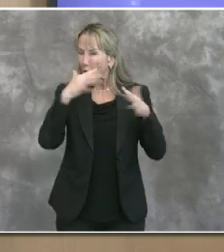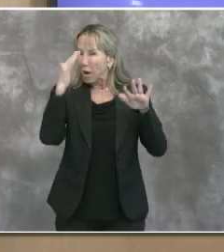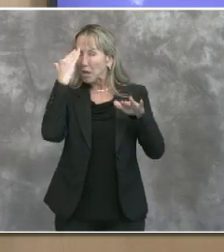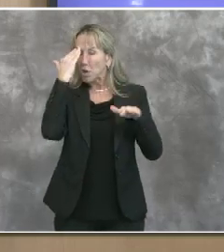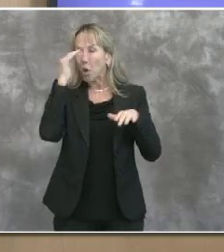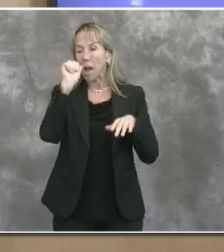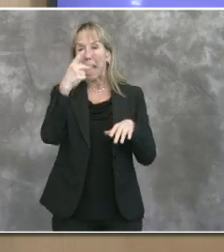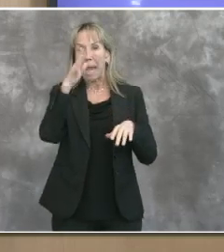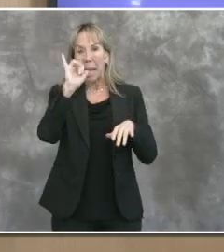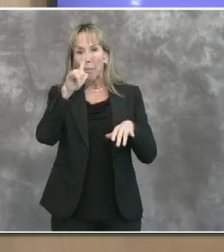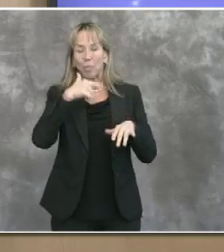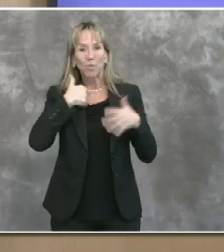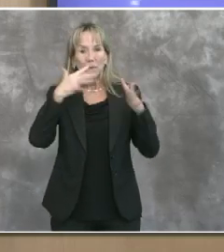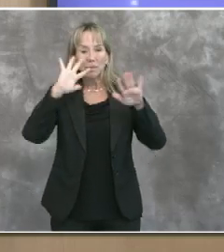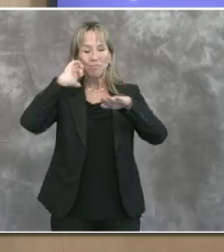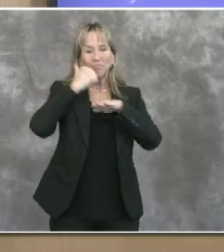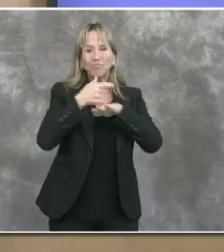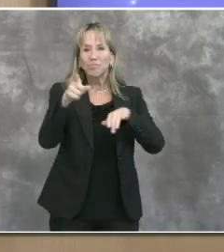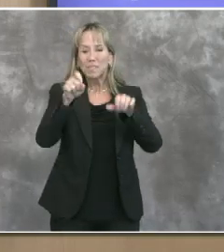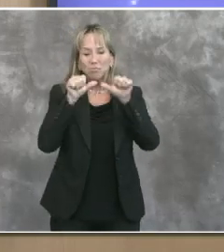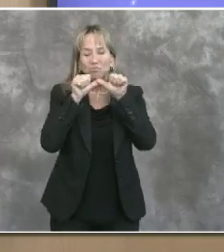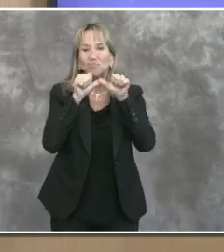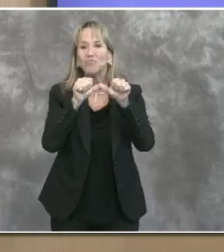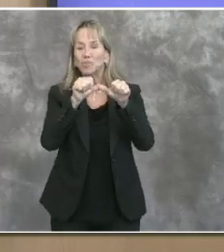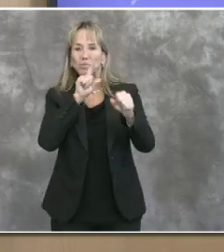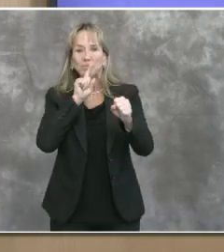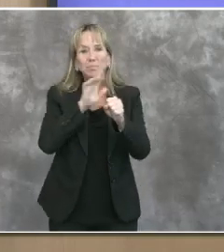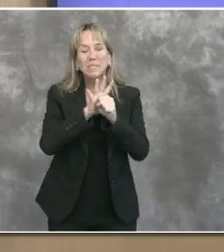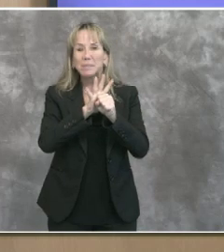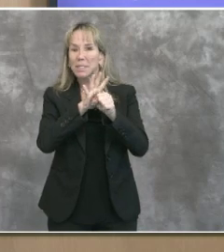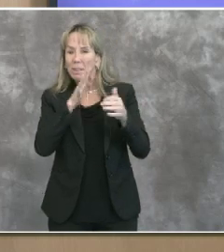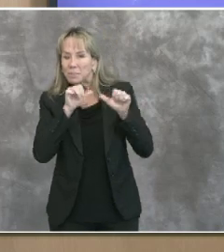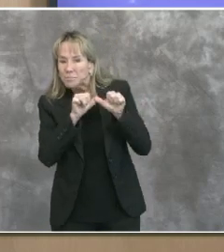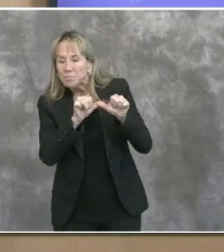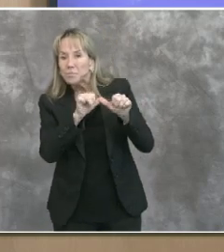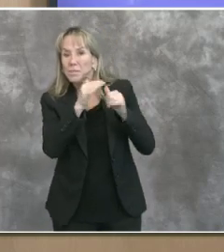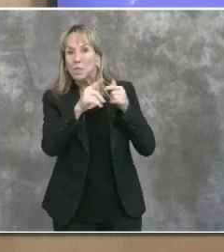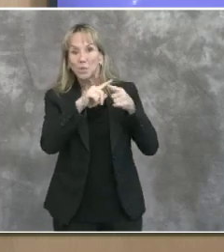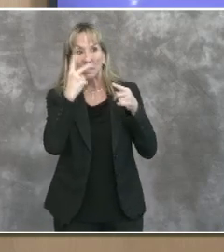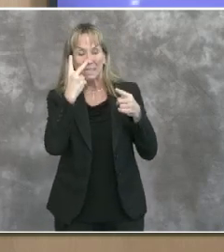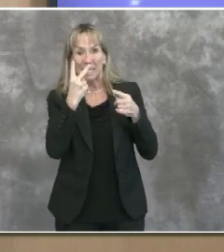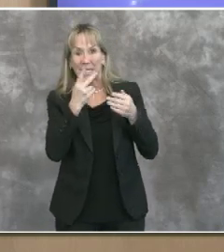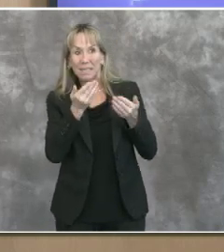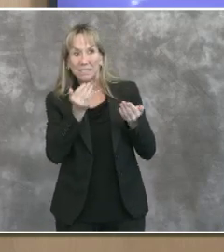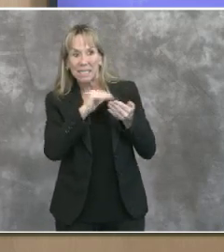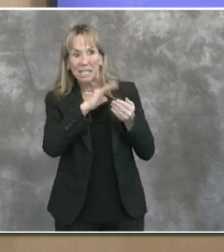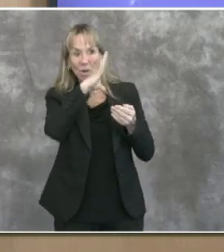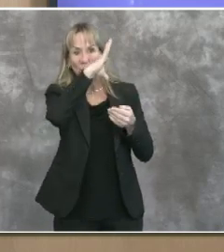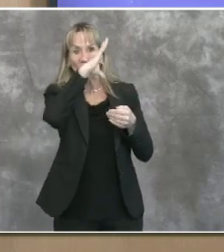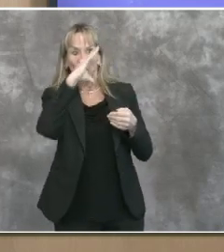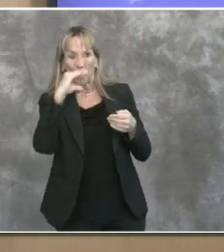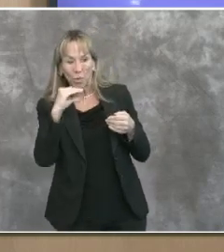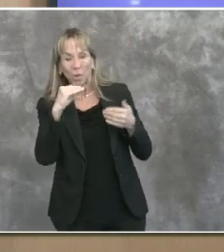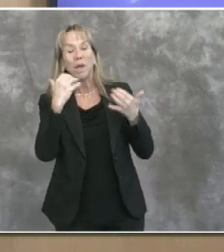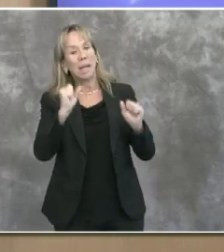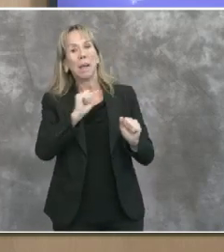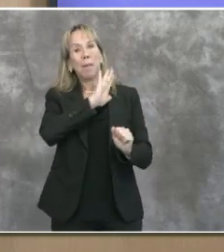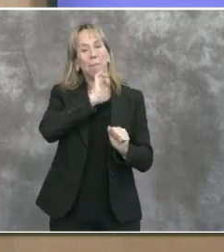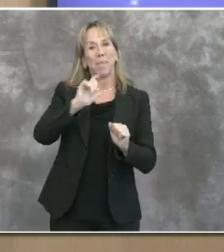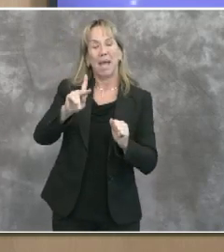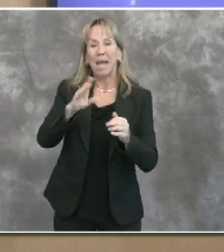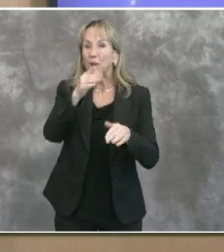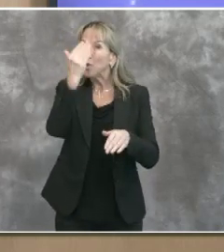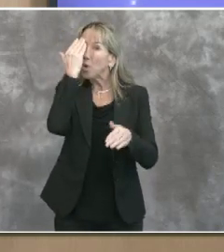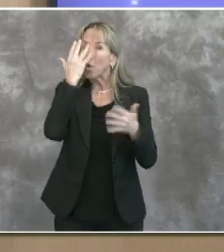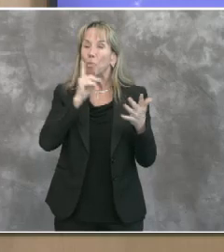sustained commitment that will give us the most solid foundation to begin the recovery process at the appropriate time, with an understanding that the